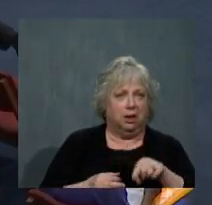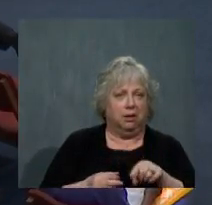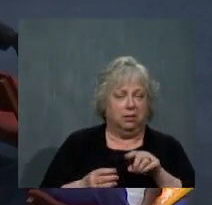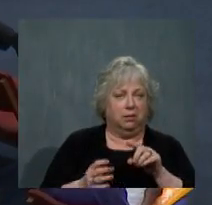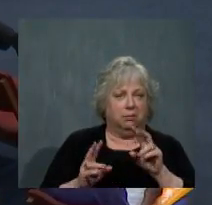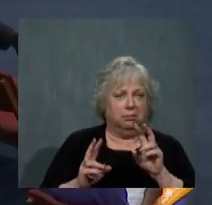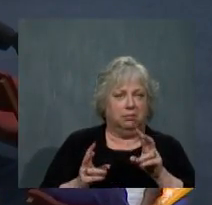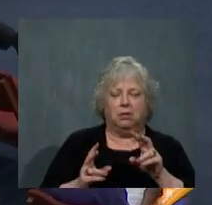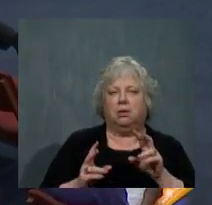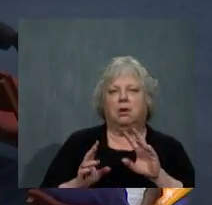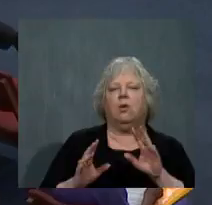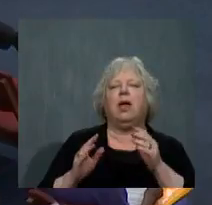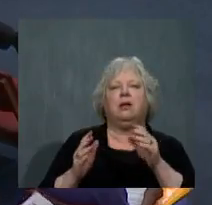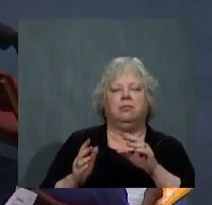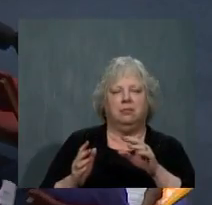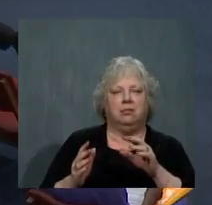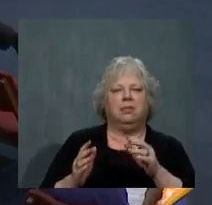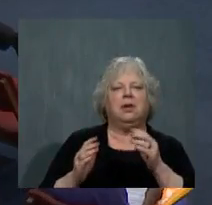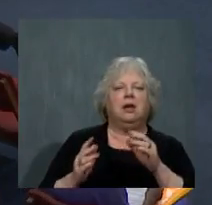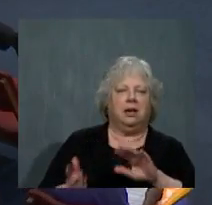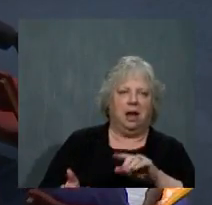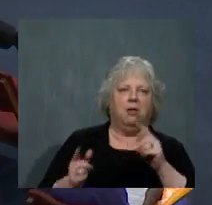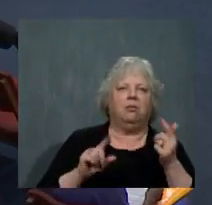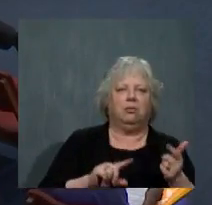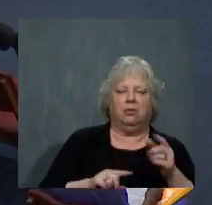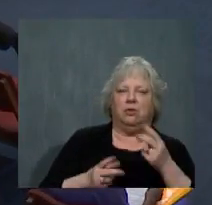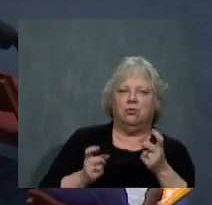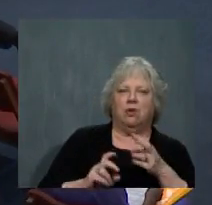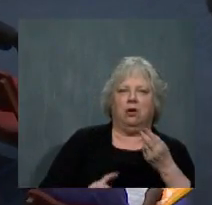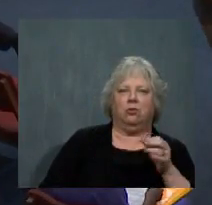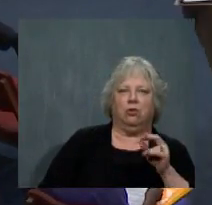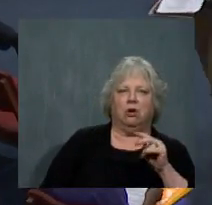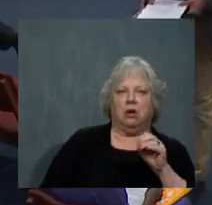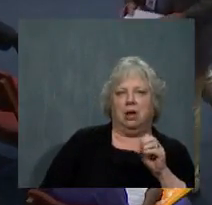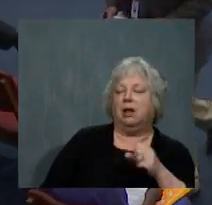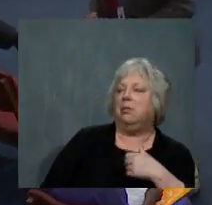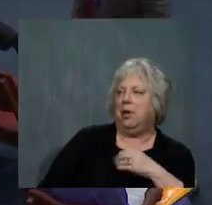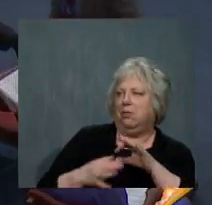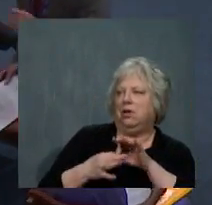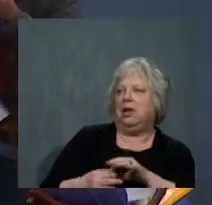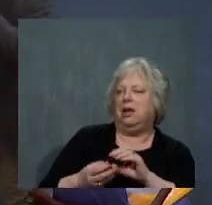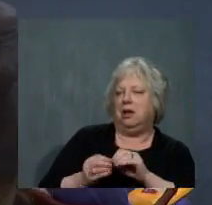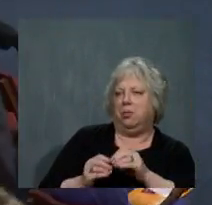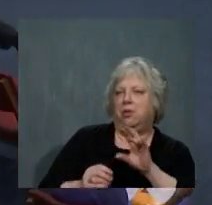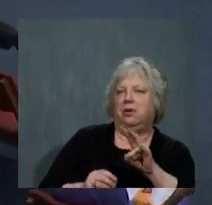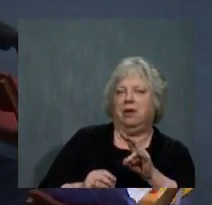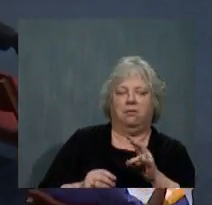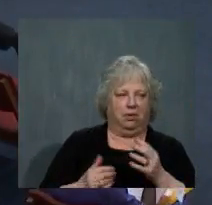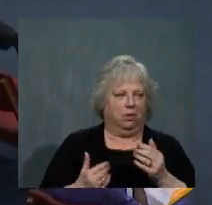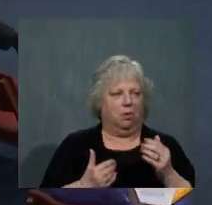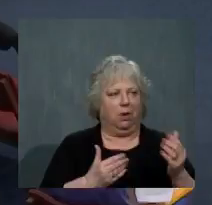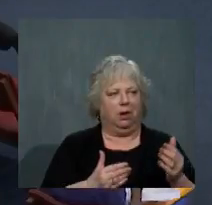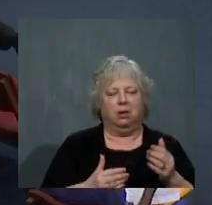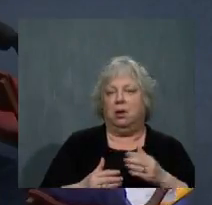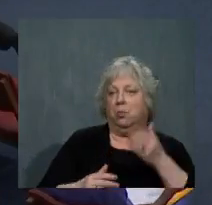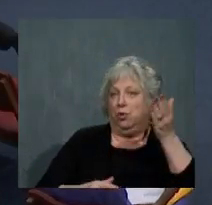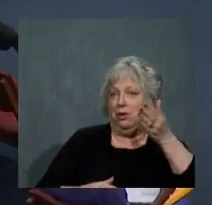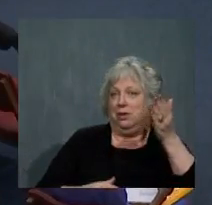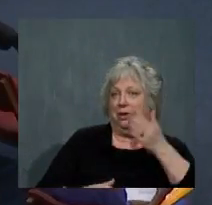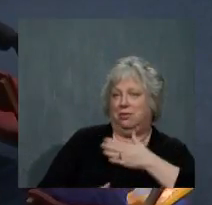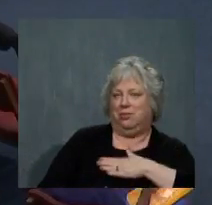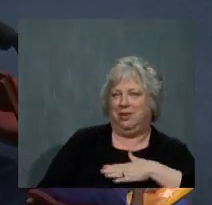Okay, let me move to Director Hines then. Mine's on 7 as well. Okay, go ahead if you would. Presentation,